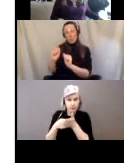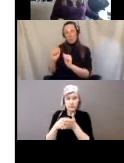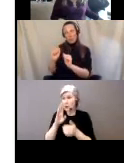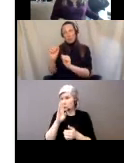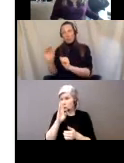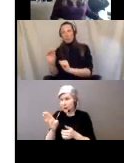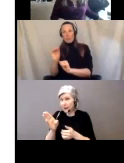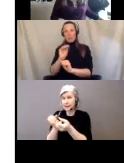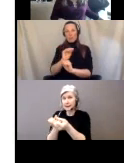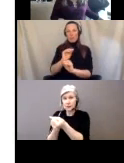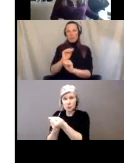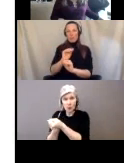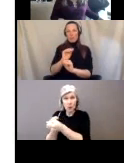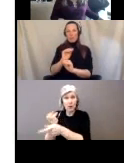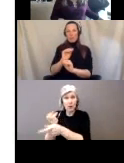in the community.